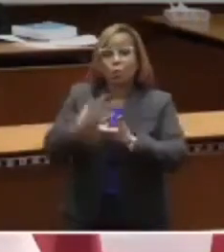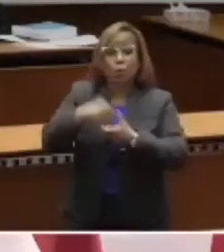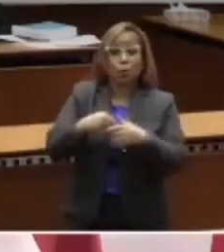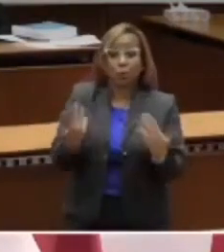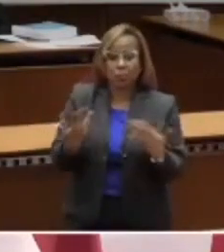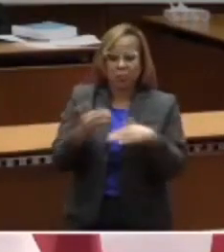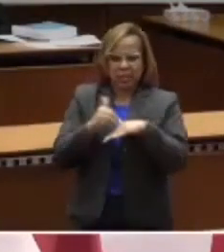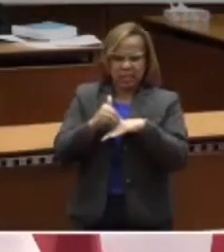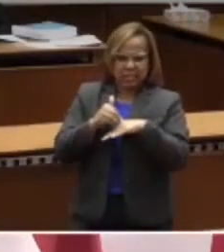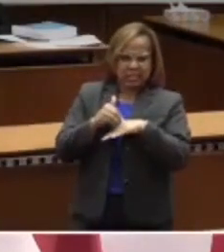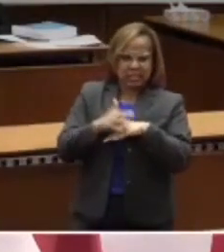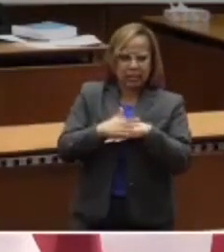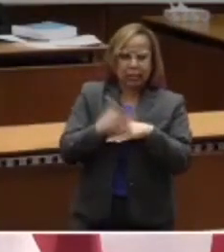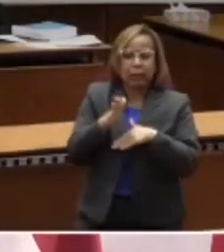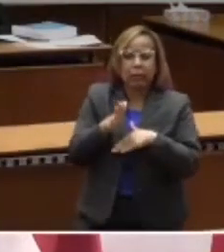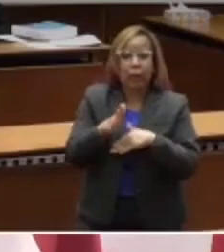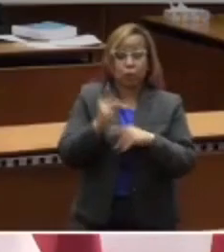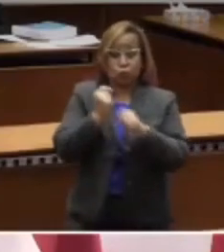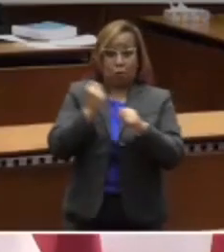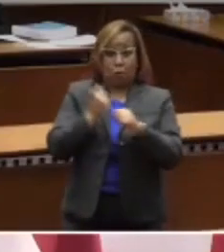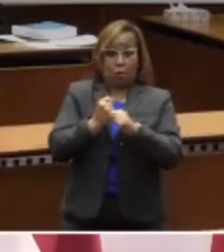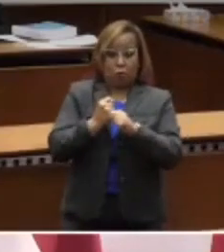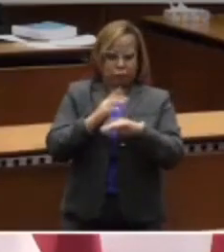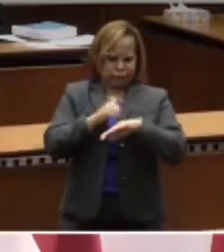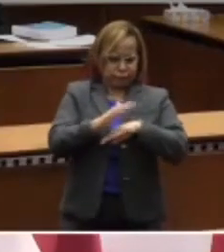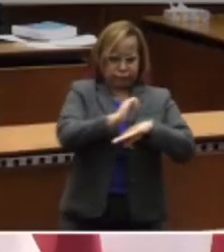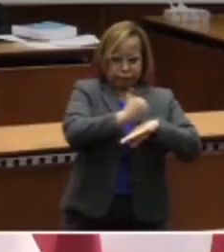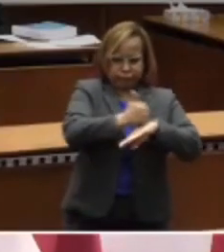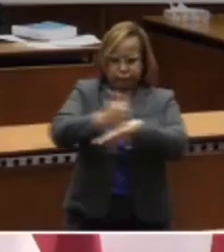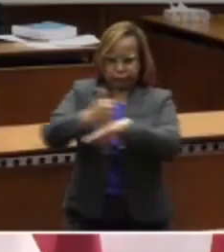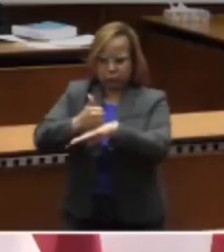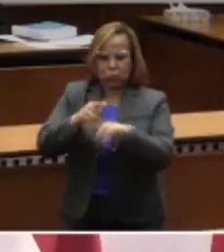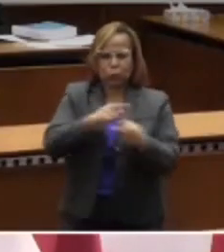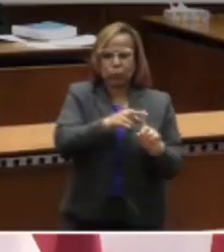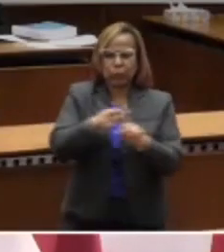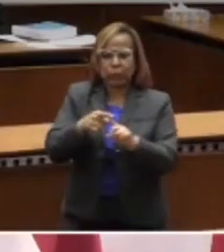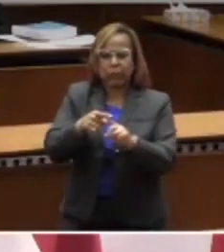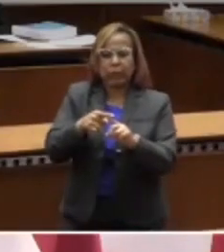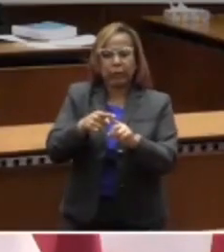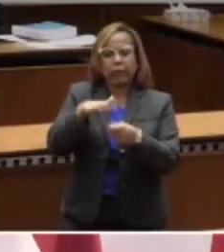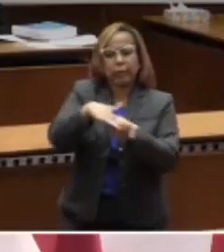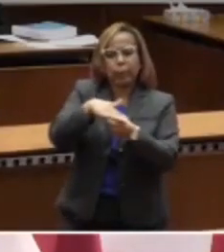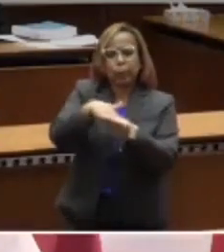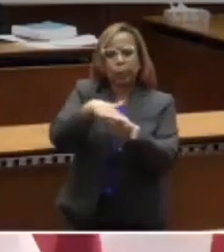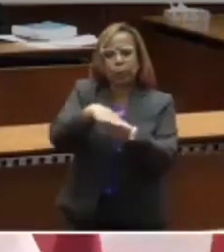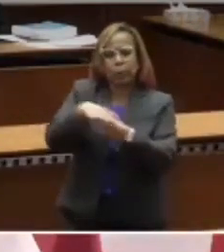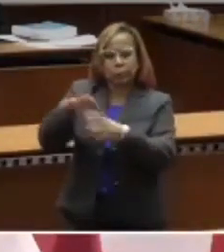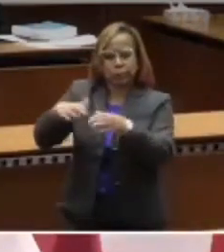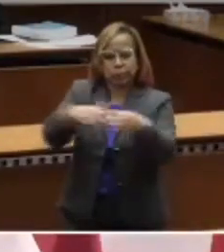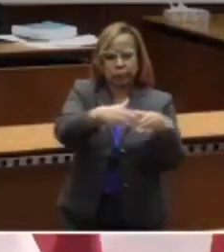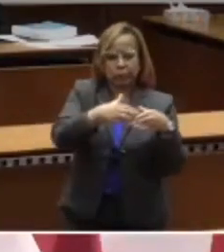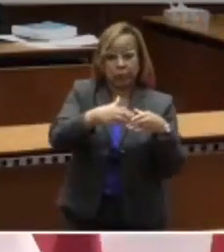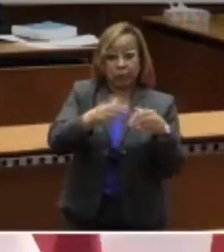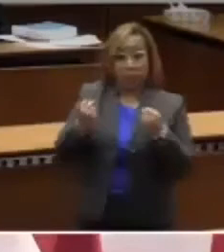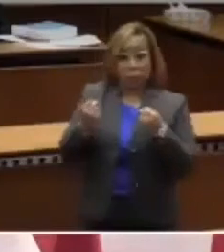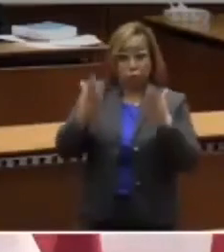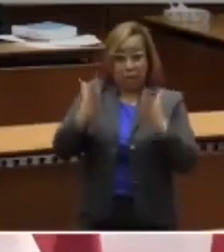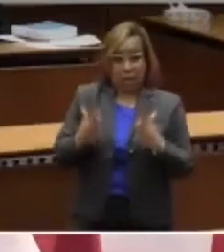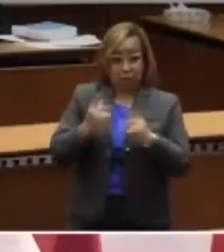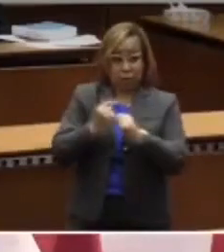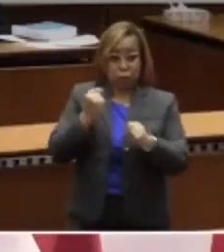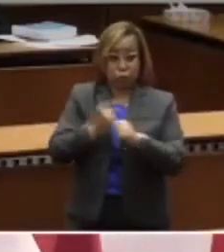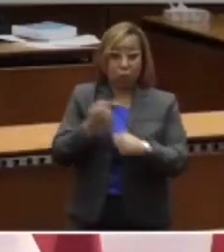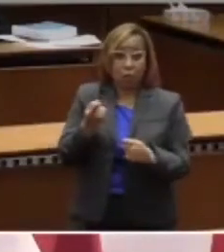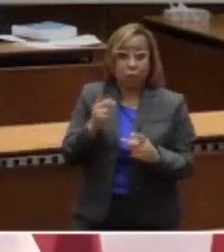sending large infrastructure trucks to key commercial neighborhood corridors. The drivers in those trucks